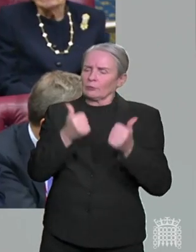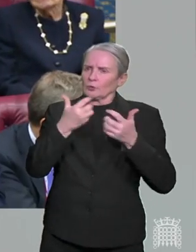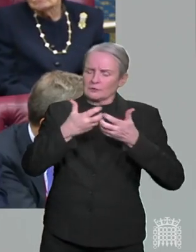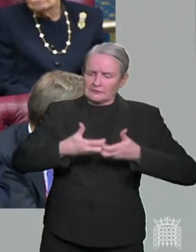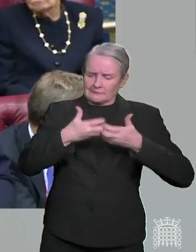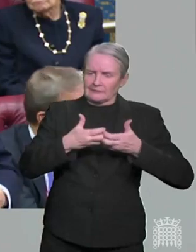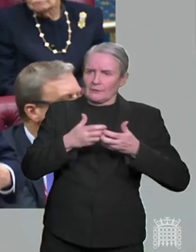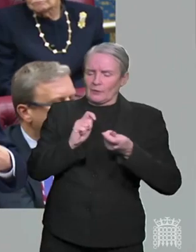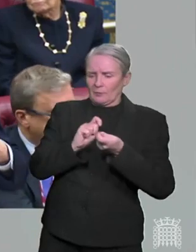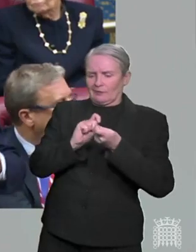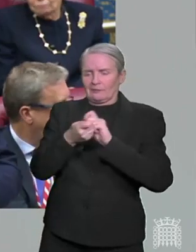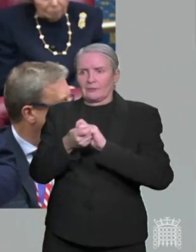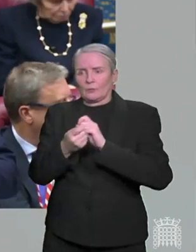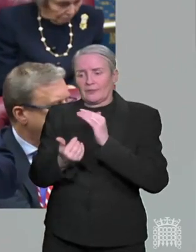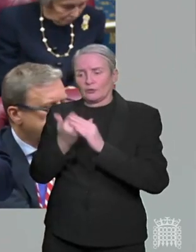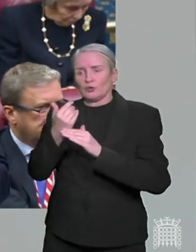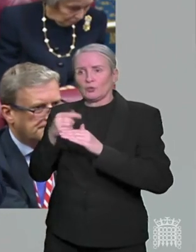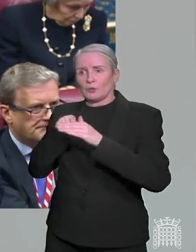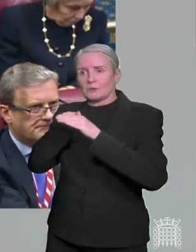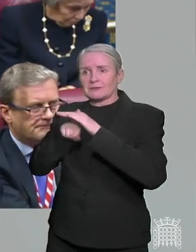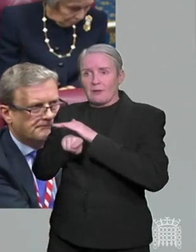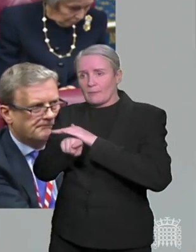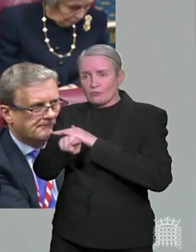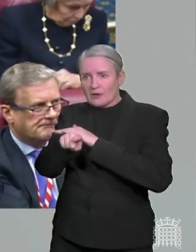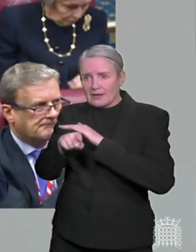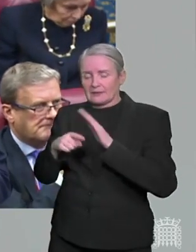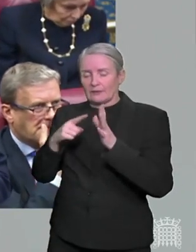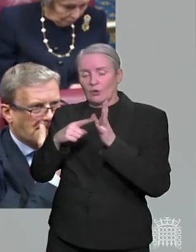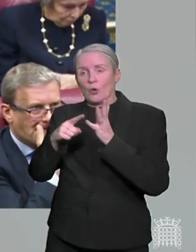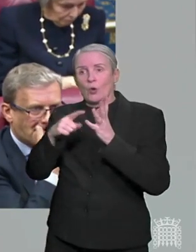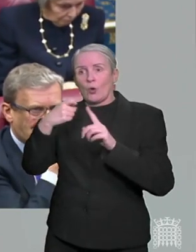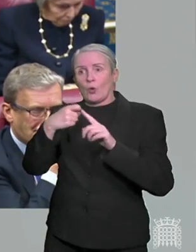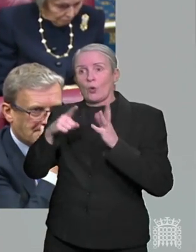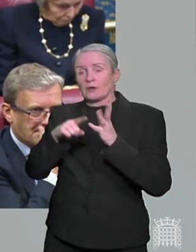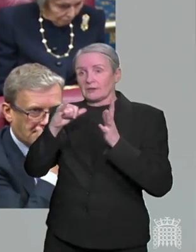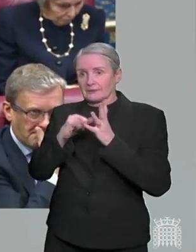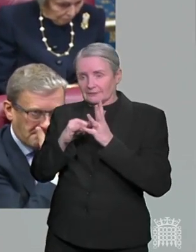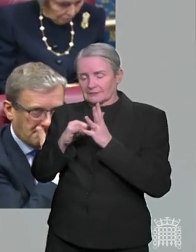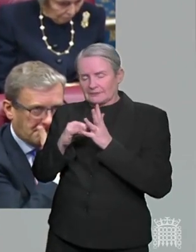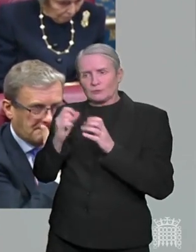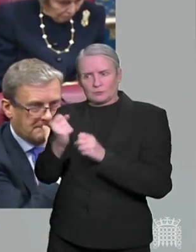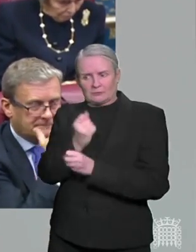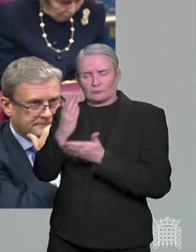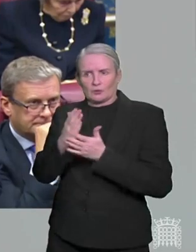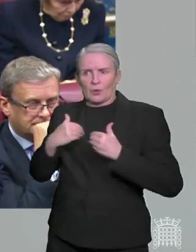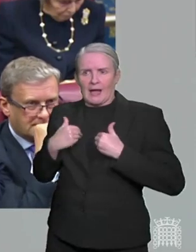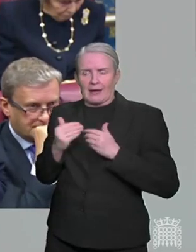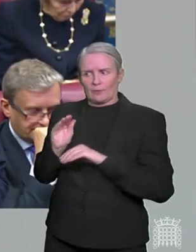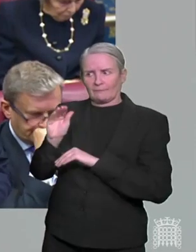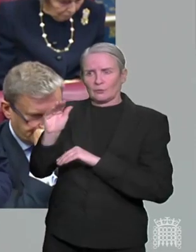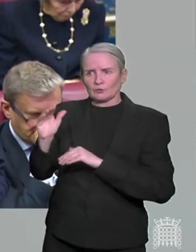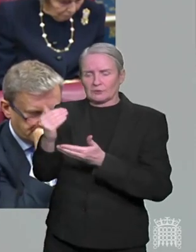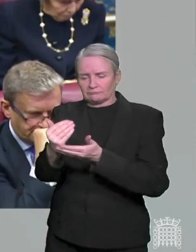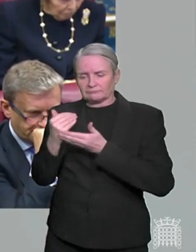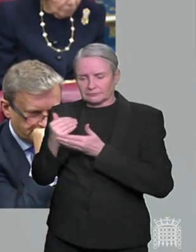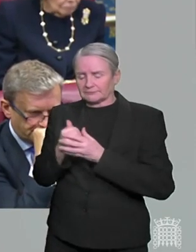AUKUS submarine, and so the funding and the capacity is in place for that, so we're assuring our future. And I think that is actually good for France, because we can